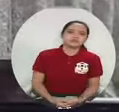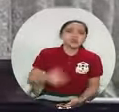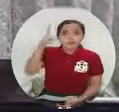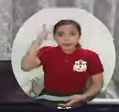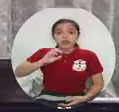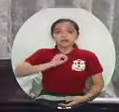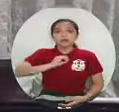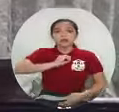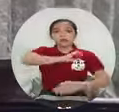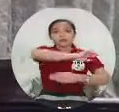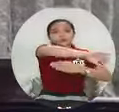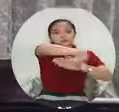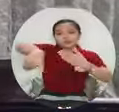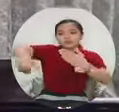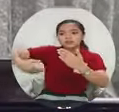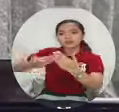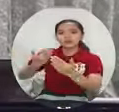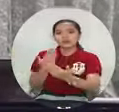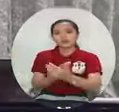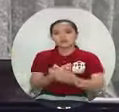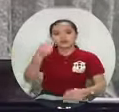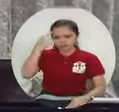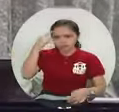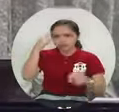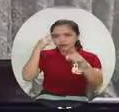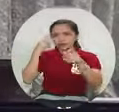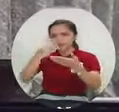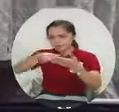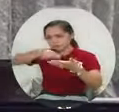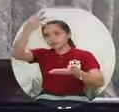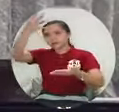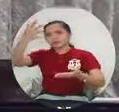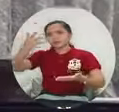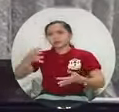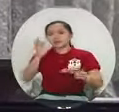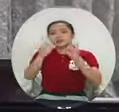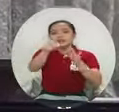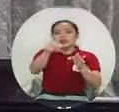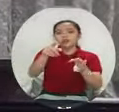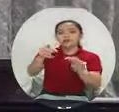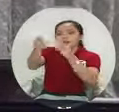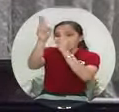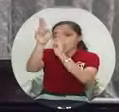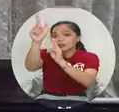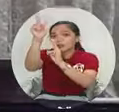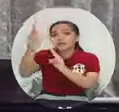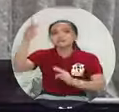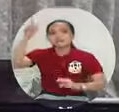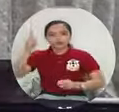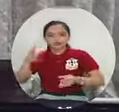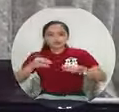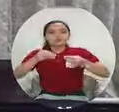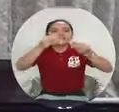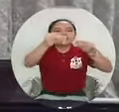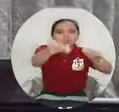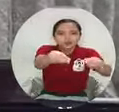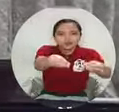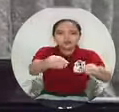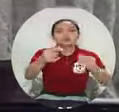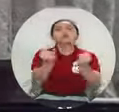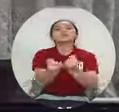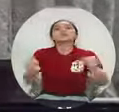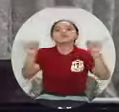everything. Amen? Then when I committed myself to giving to first fruits, all I have to do is to pray